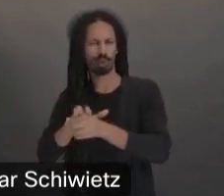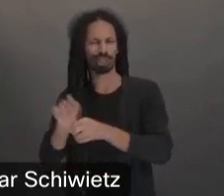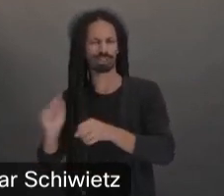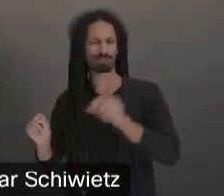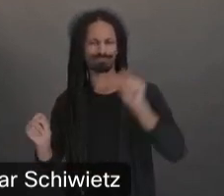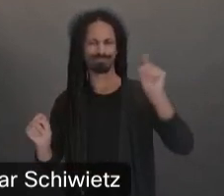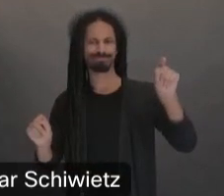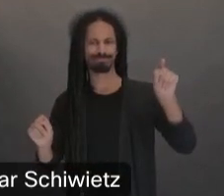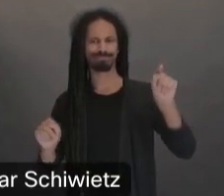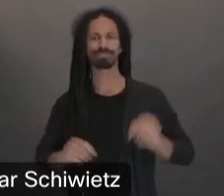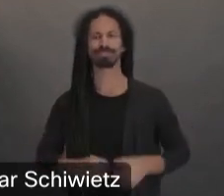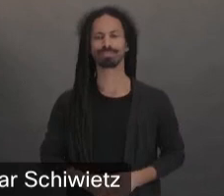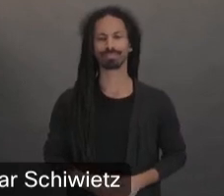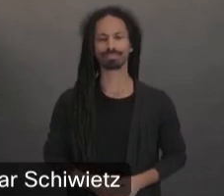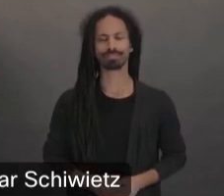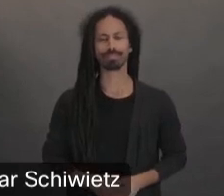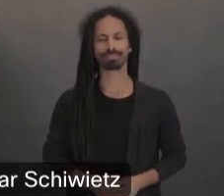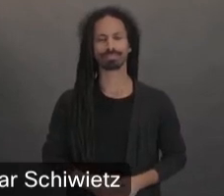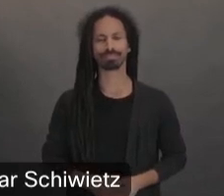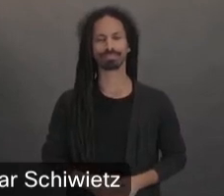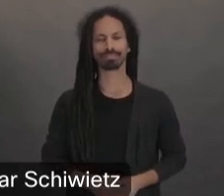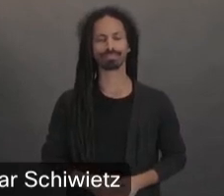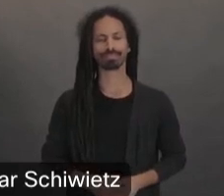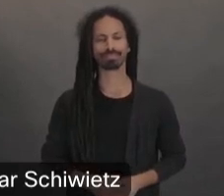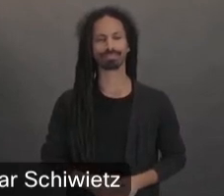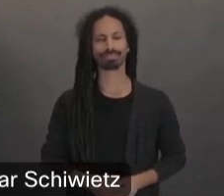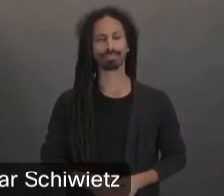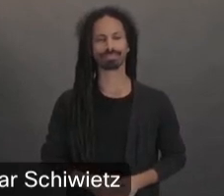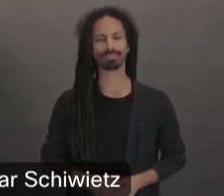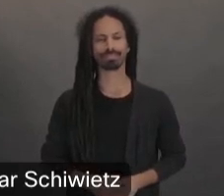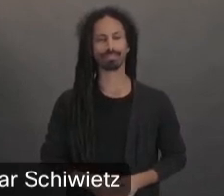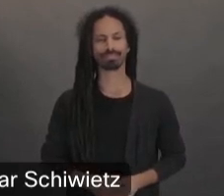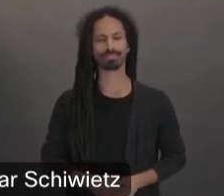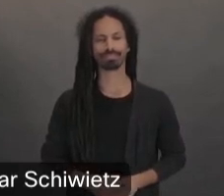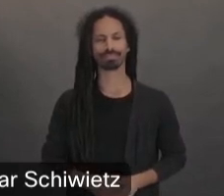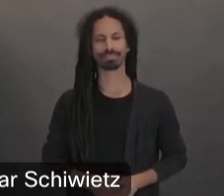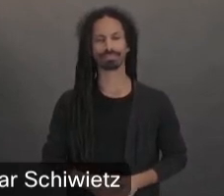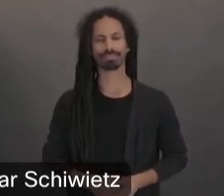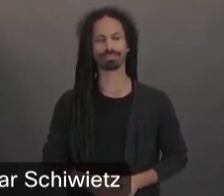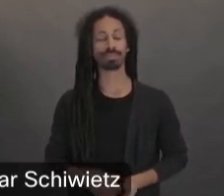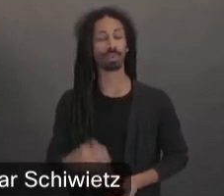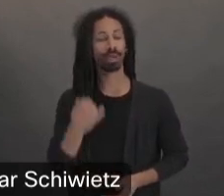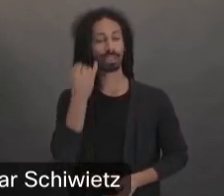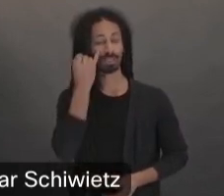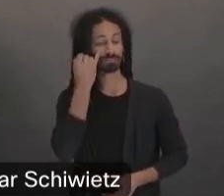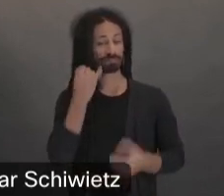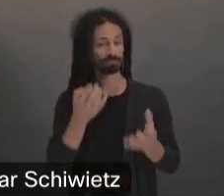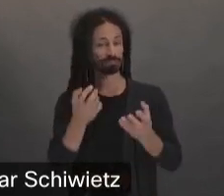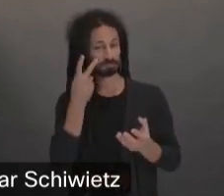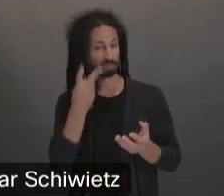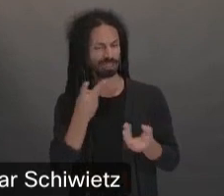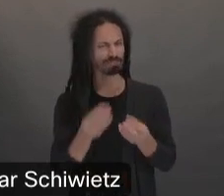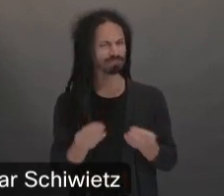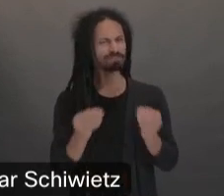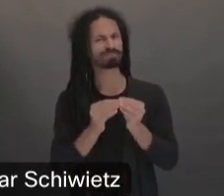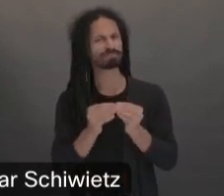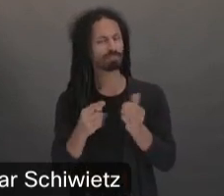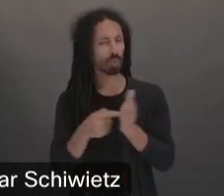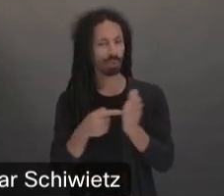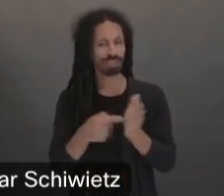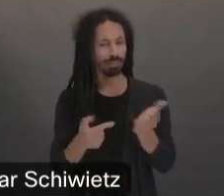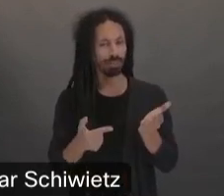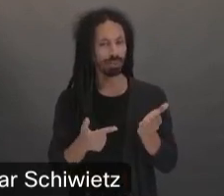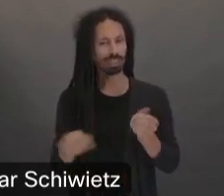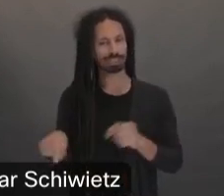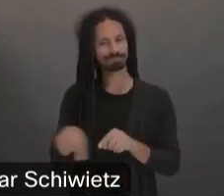Okay, so if you want to understand or see more examples of reporting verbs, please follow the link